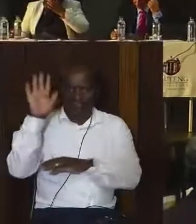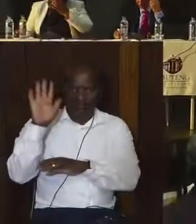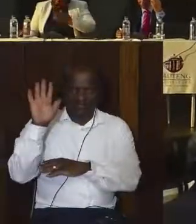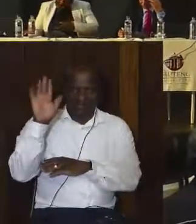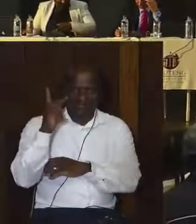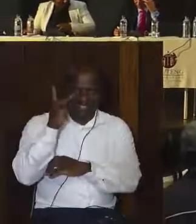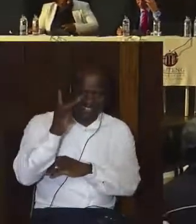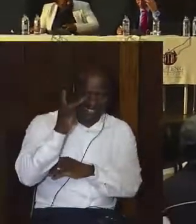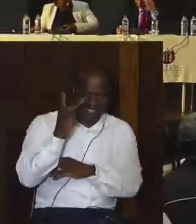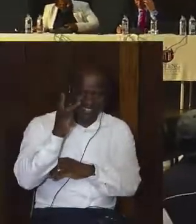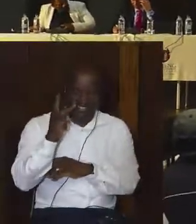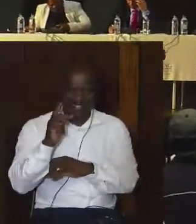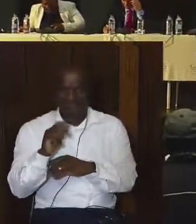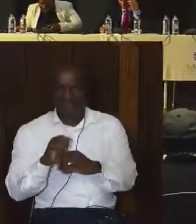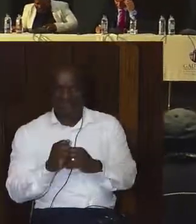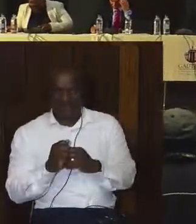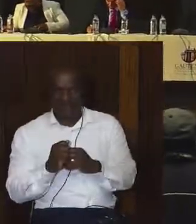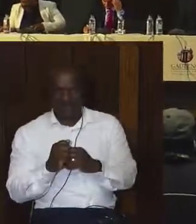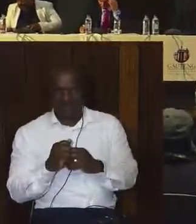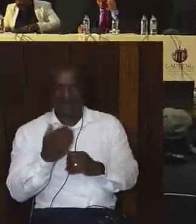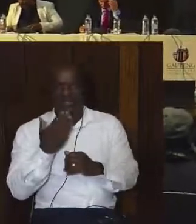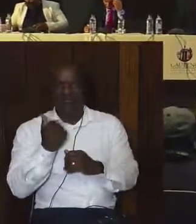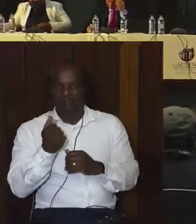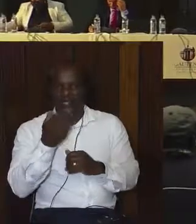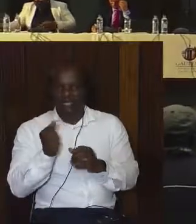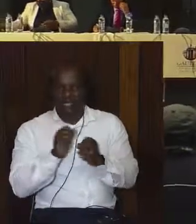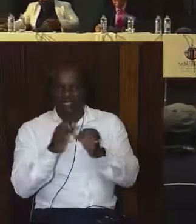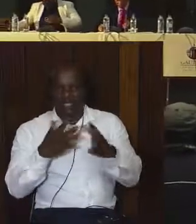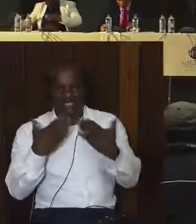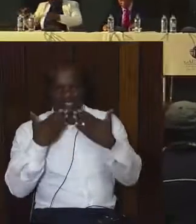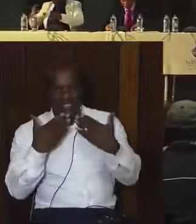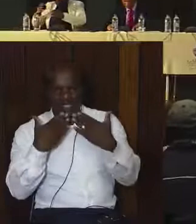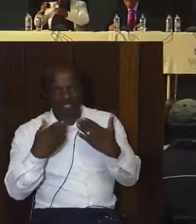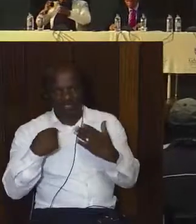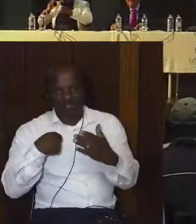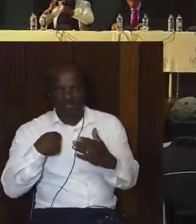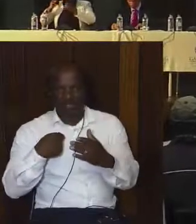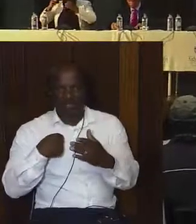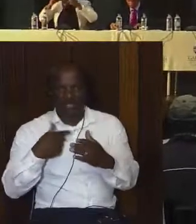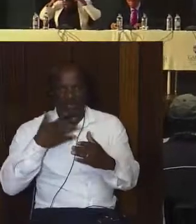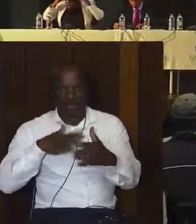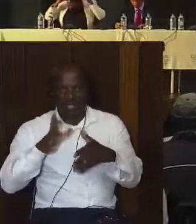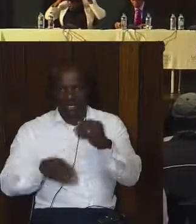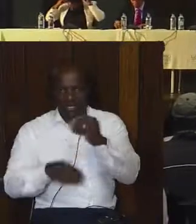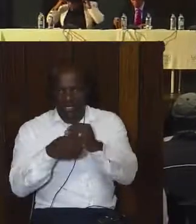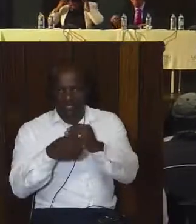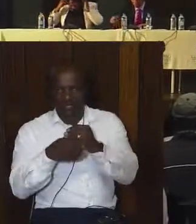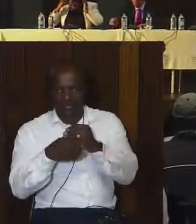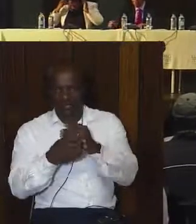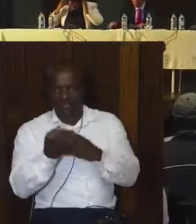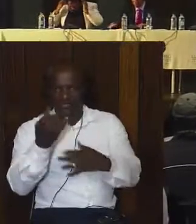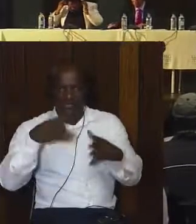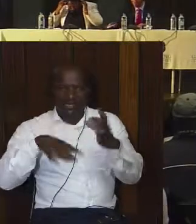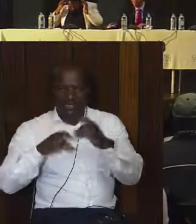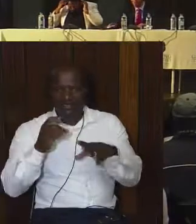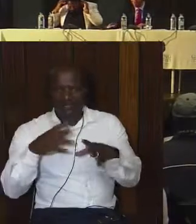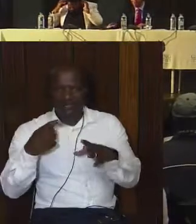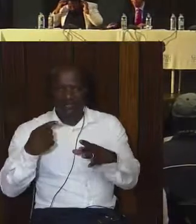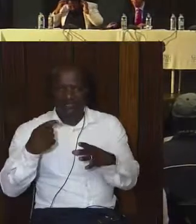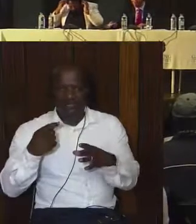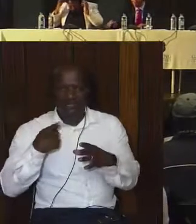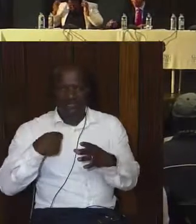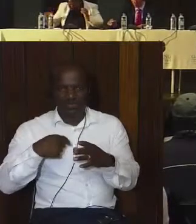days. Thanks, Chair. Let me just make a remark, Chair. That, you know, sometimes we speak so high